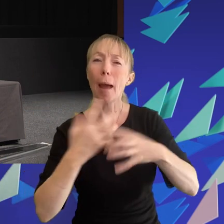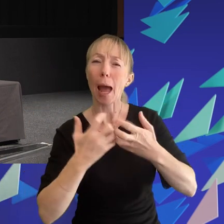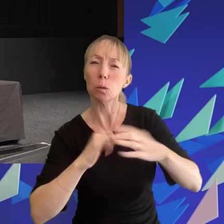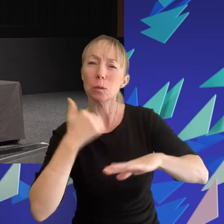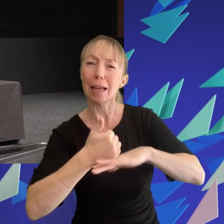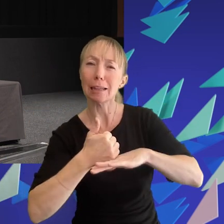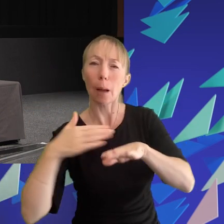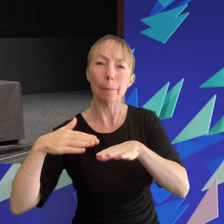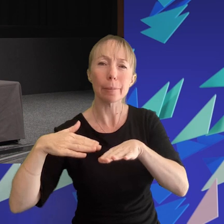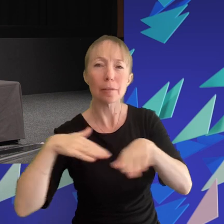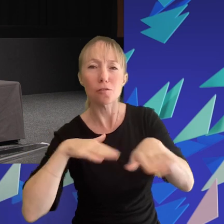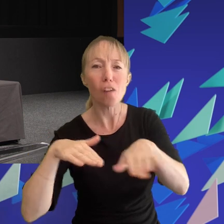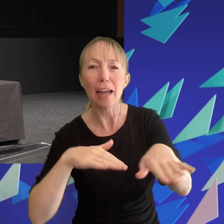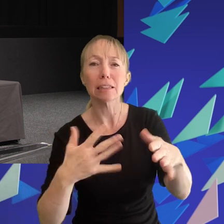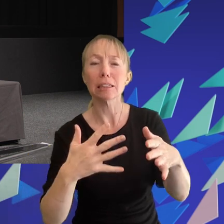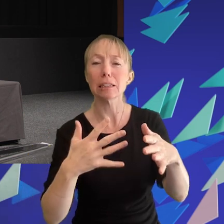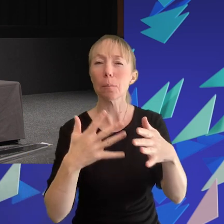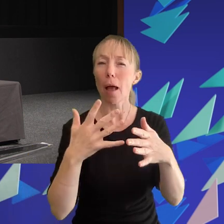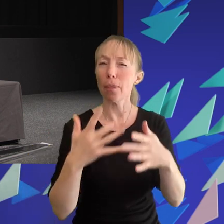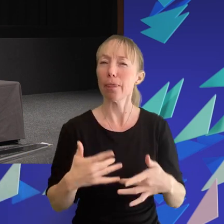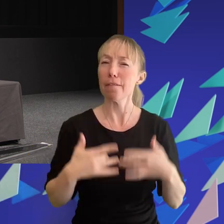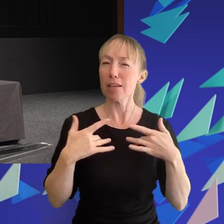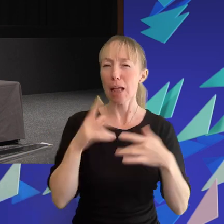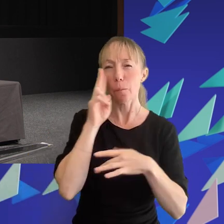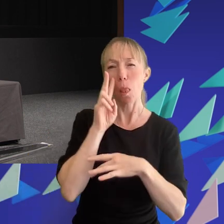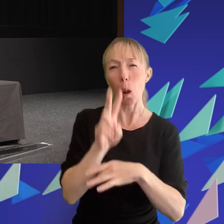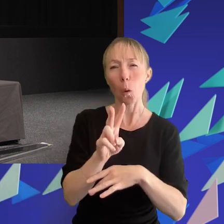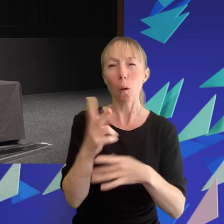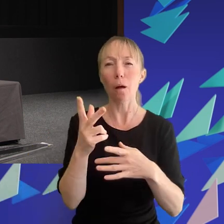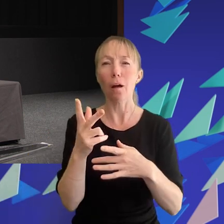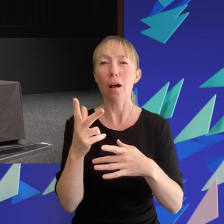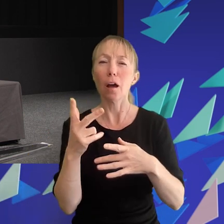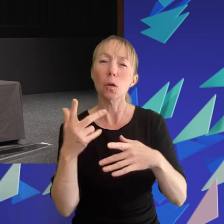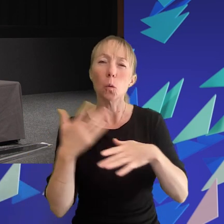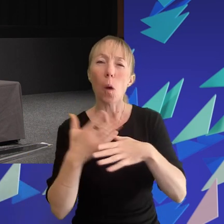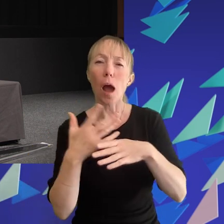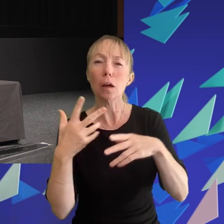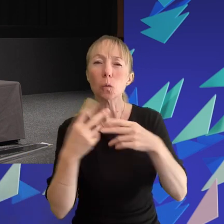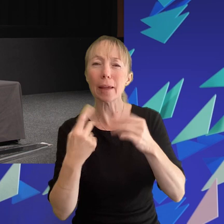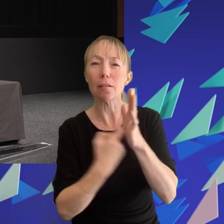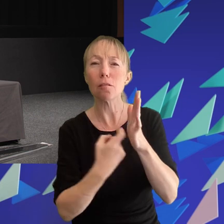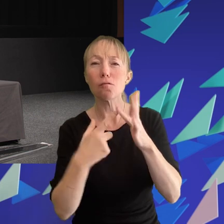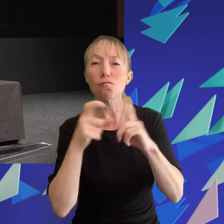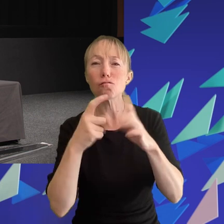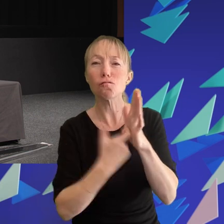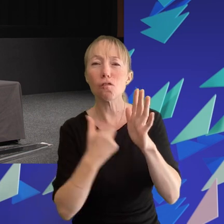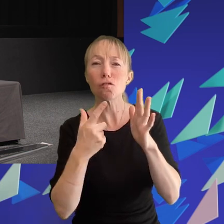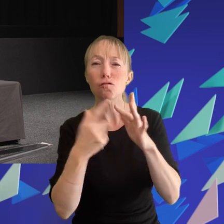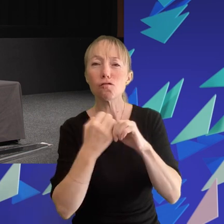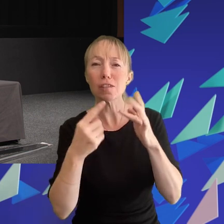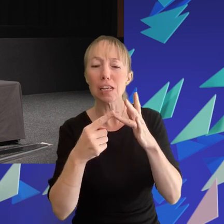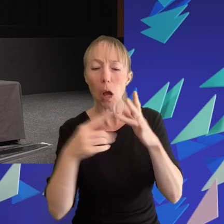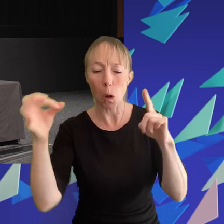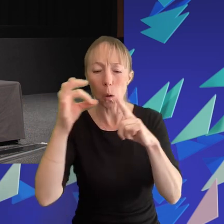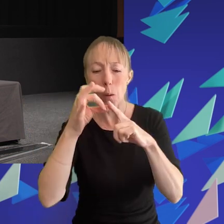but also the look of it as well, how you worked with Rodrigo Prieto on the process of not